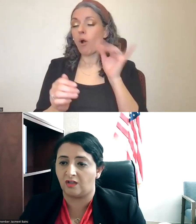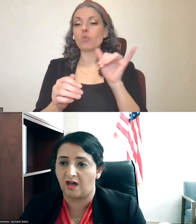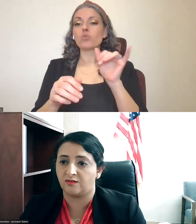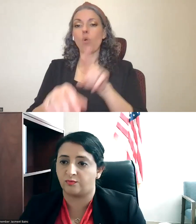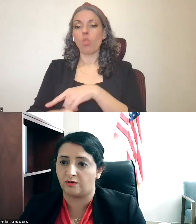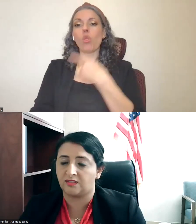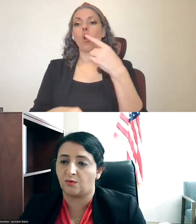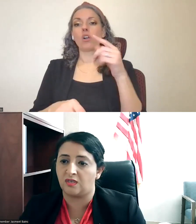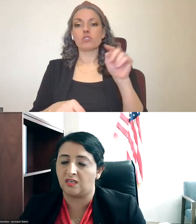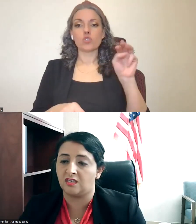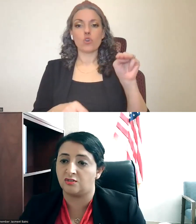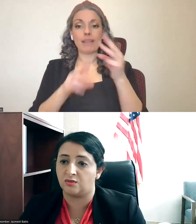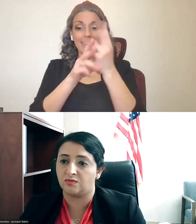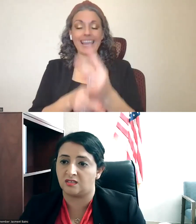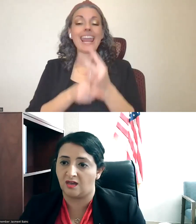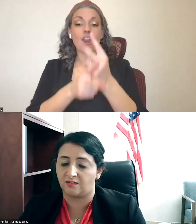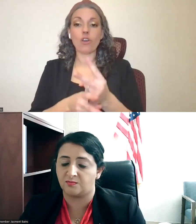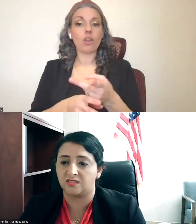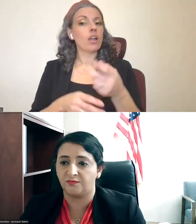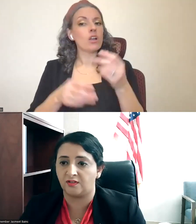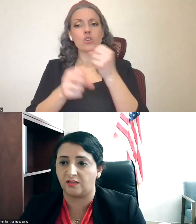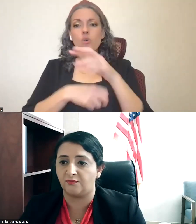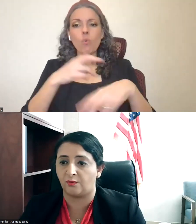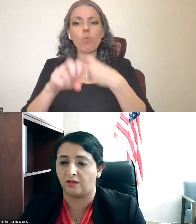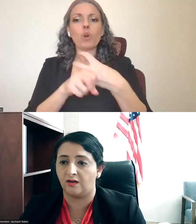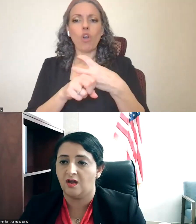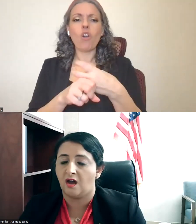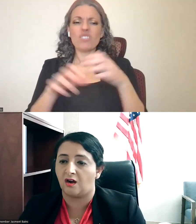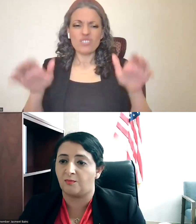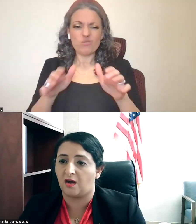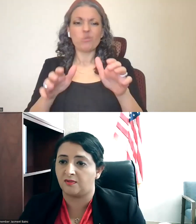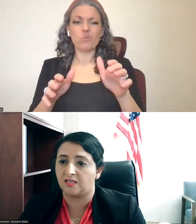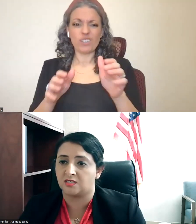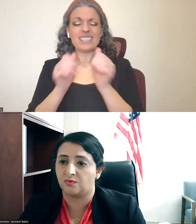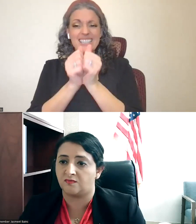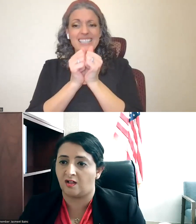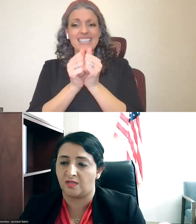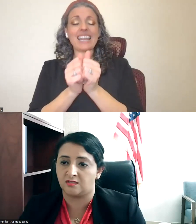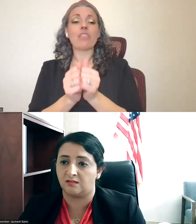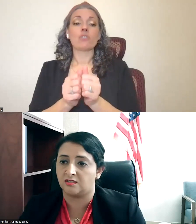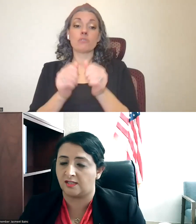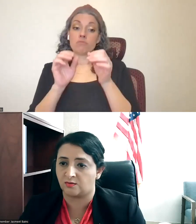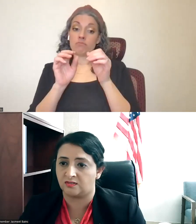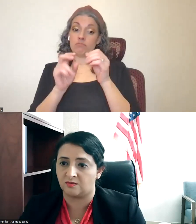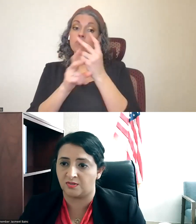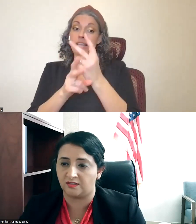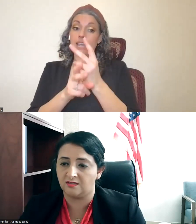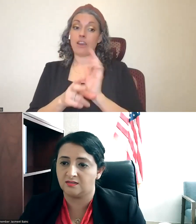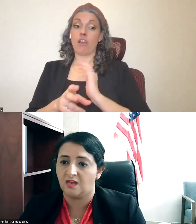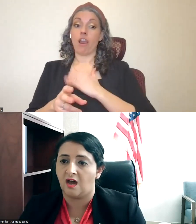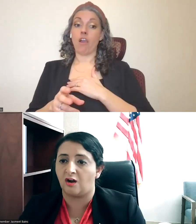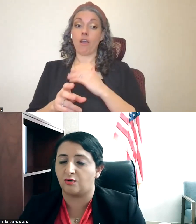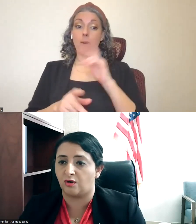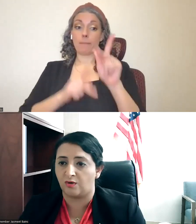a lot of work that we can do together, specifically for our population with developmental intellectual